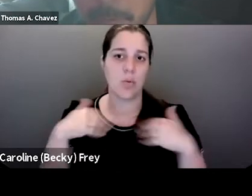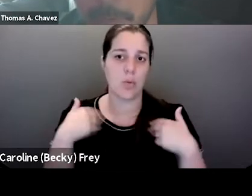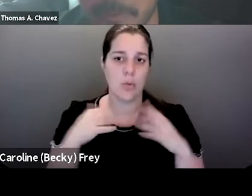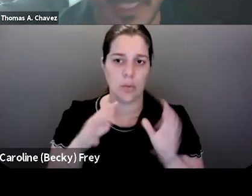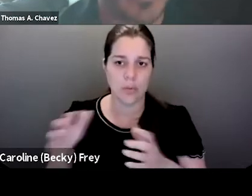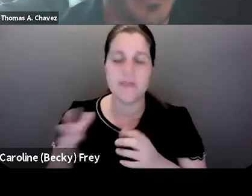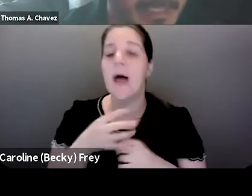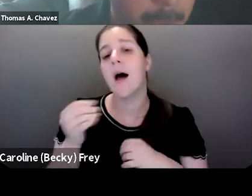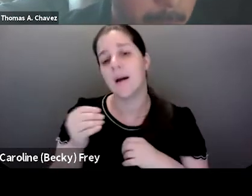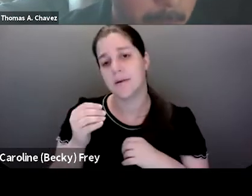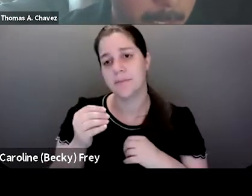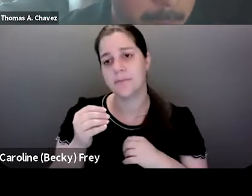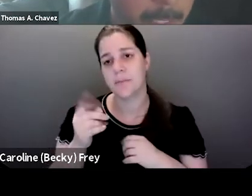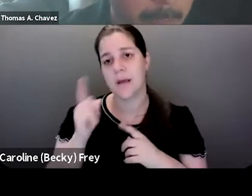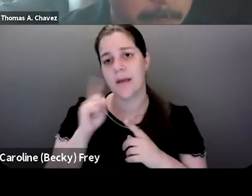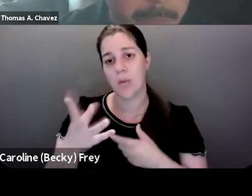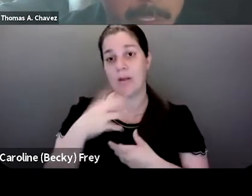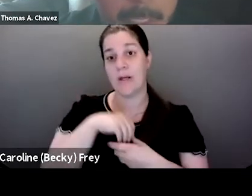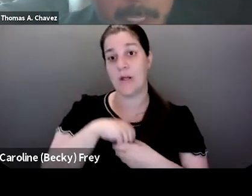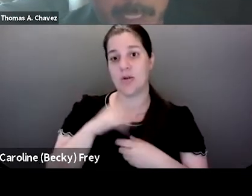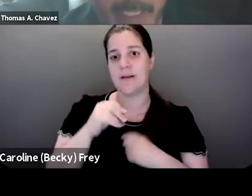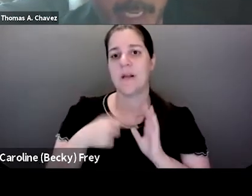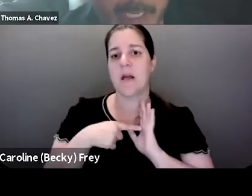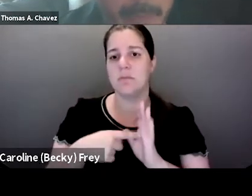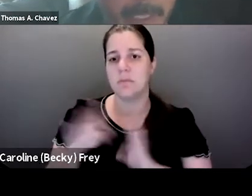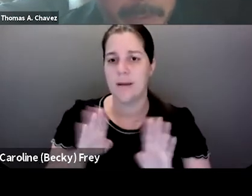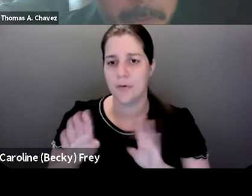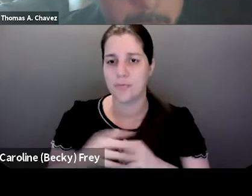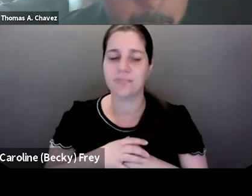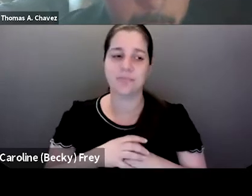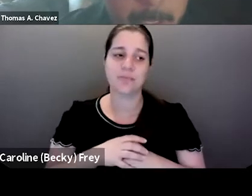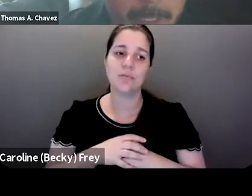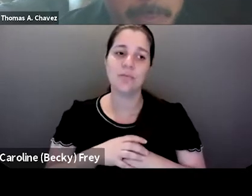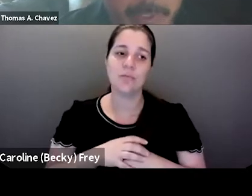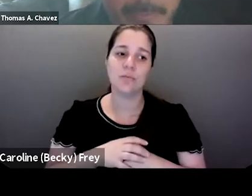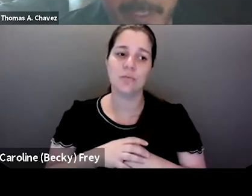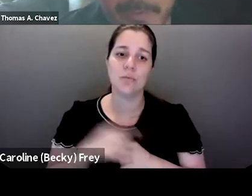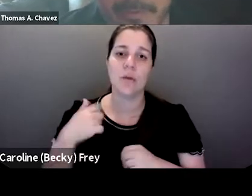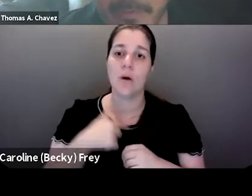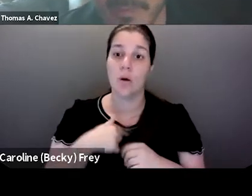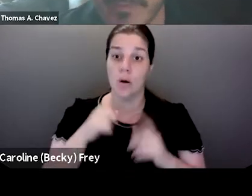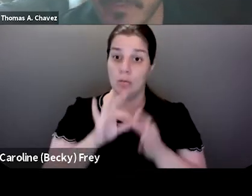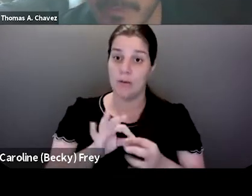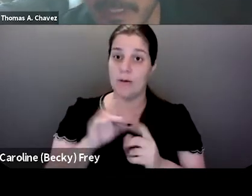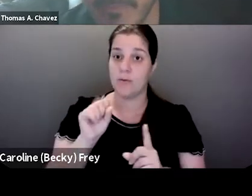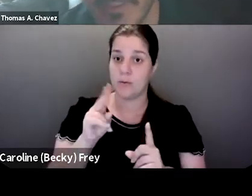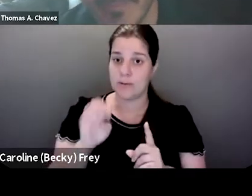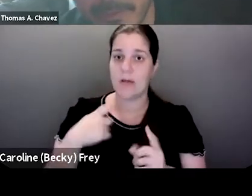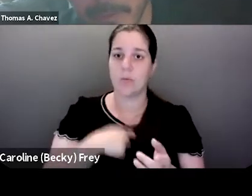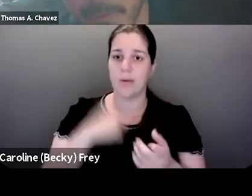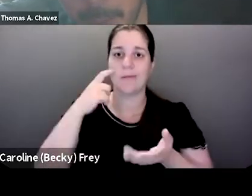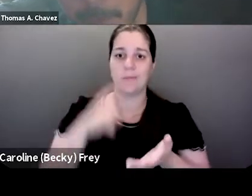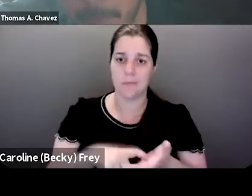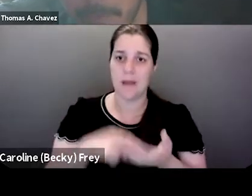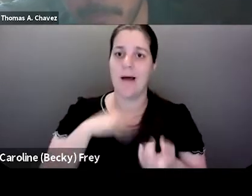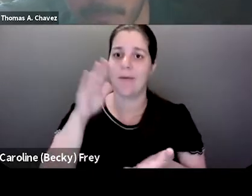contribute to internalizing and externalizing behaviors. In regard to suicide, we observe that there are lower rates of suicide when compared